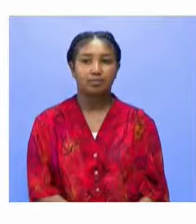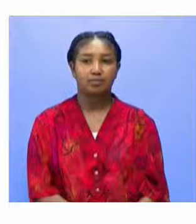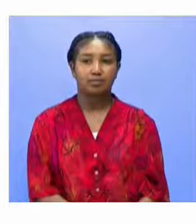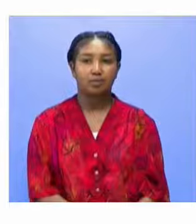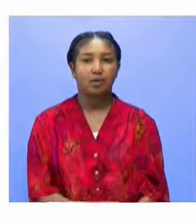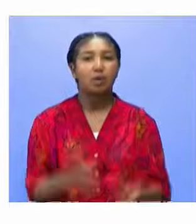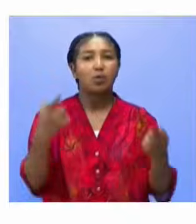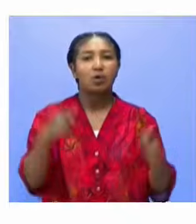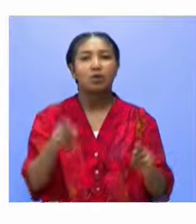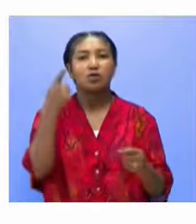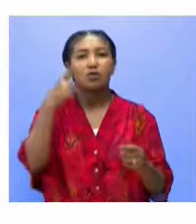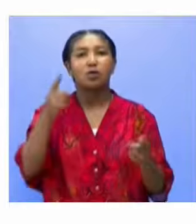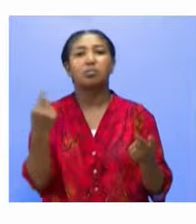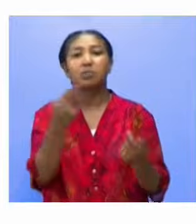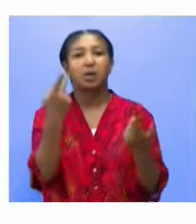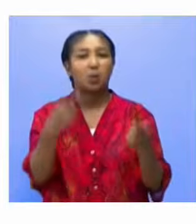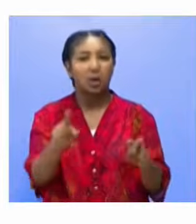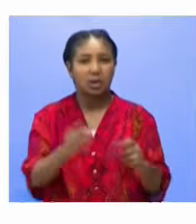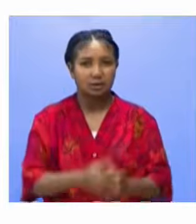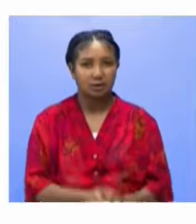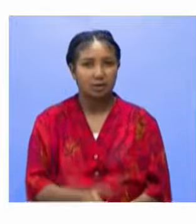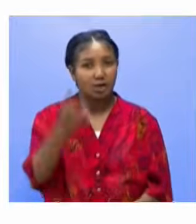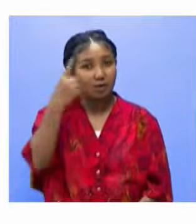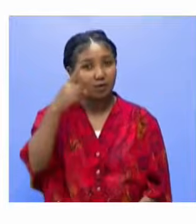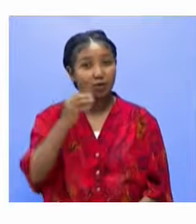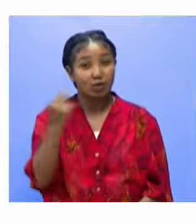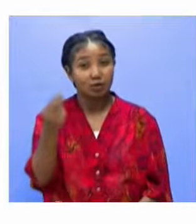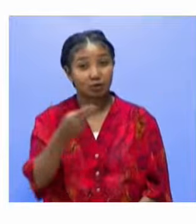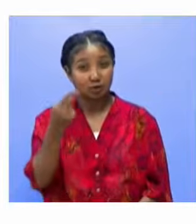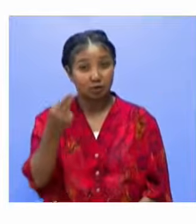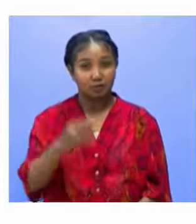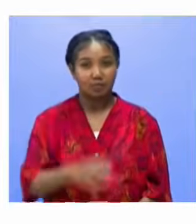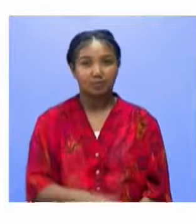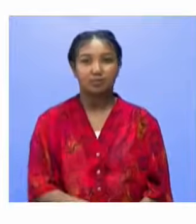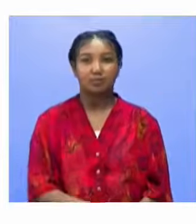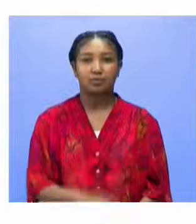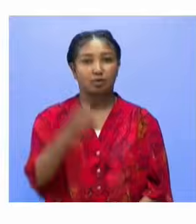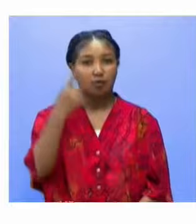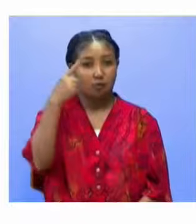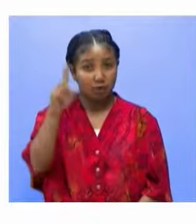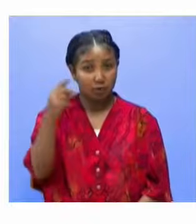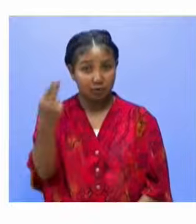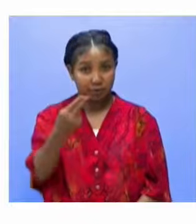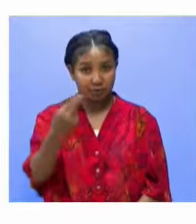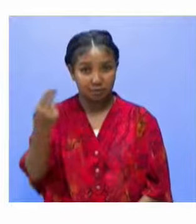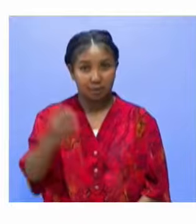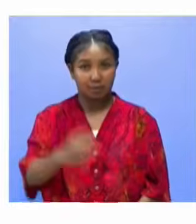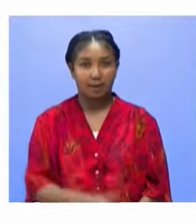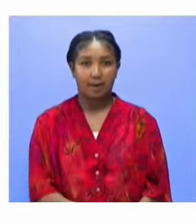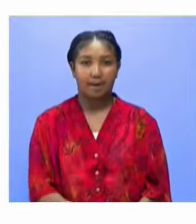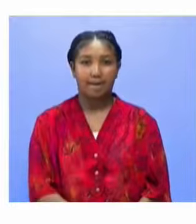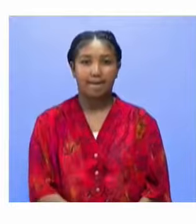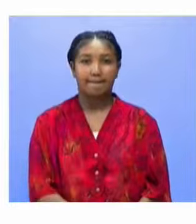When do we use 4? 4 is used to, it is